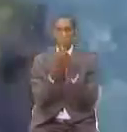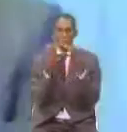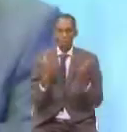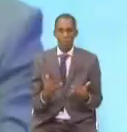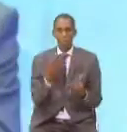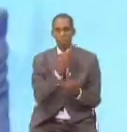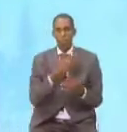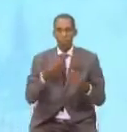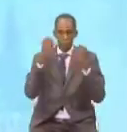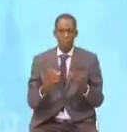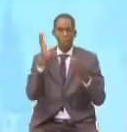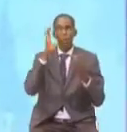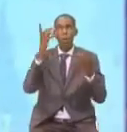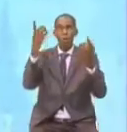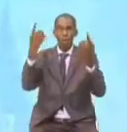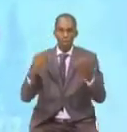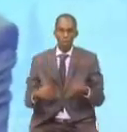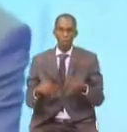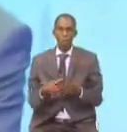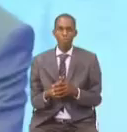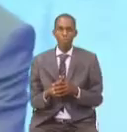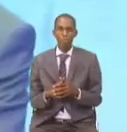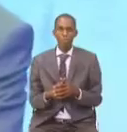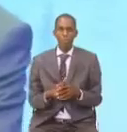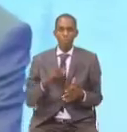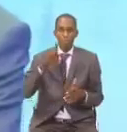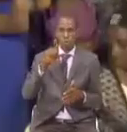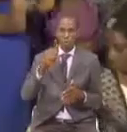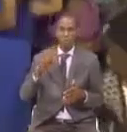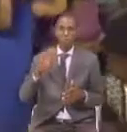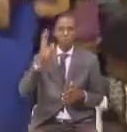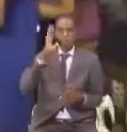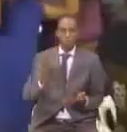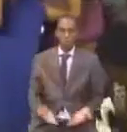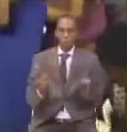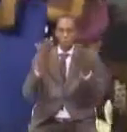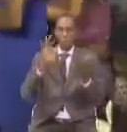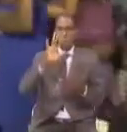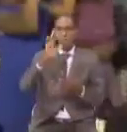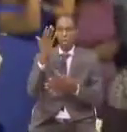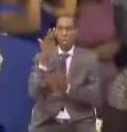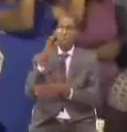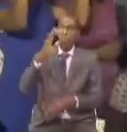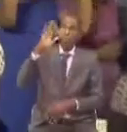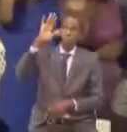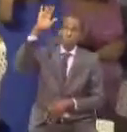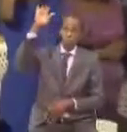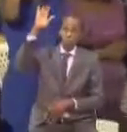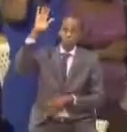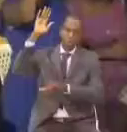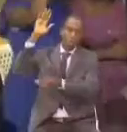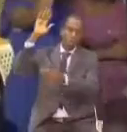power will come. You raise up one hand and you lay your hand, the other hand,